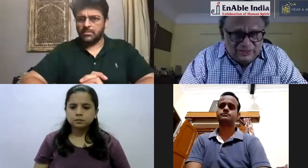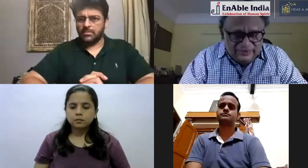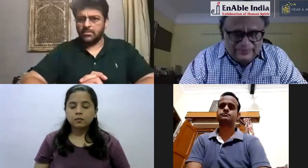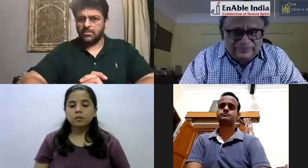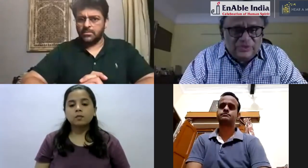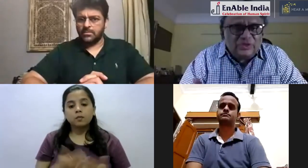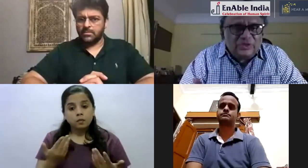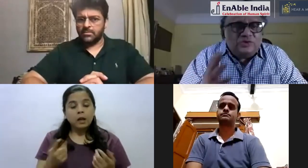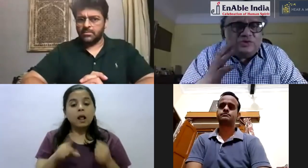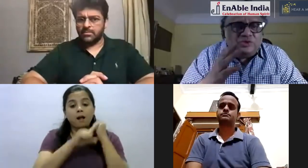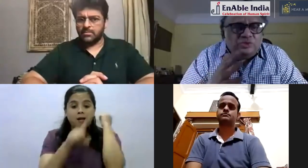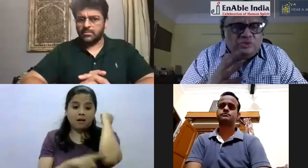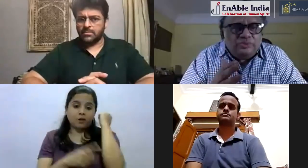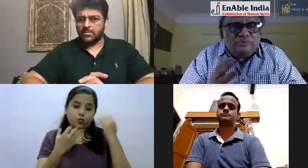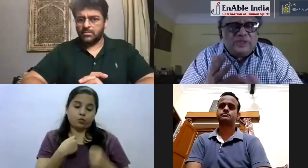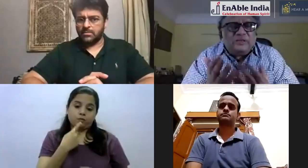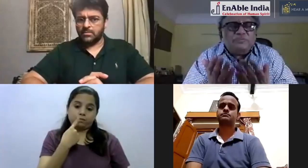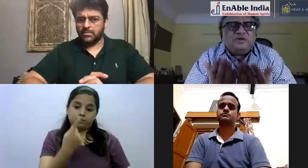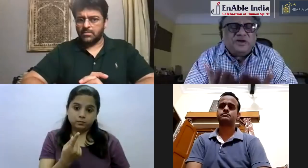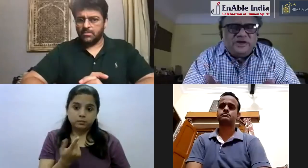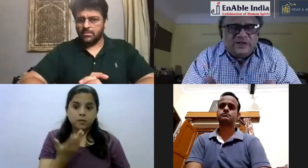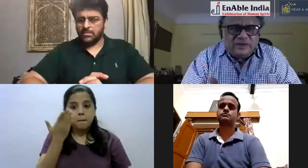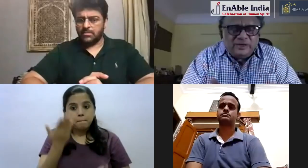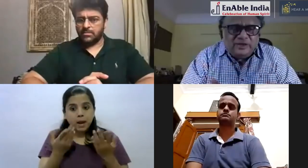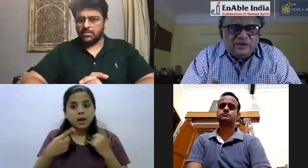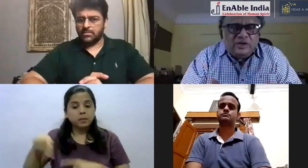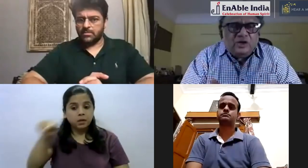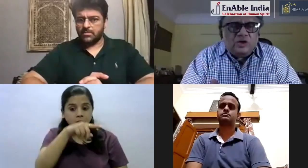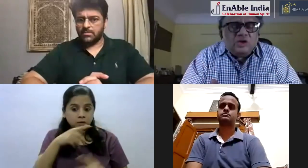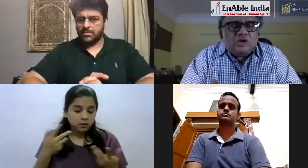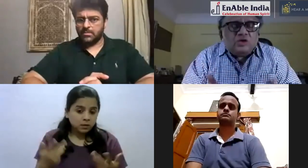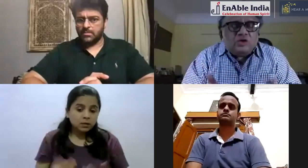Lastly, you may be reading